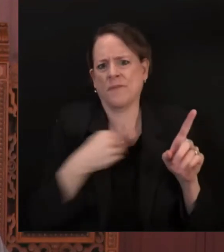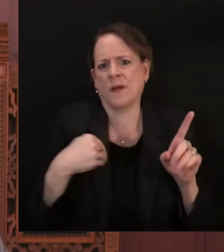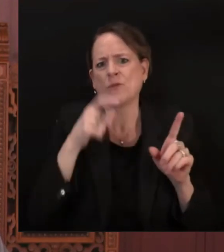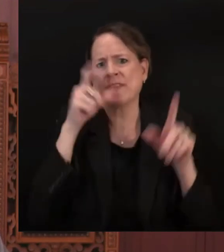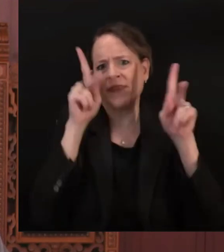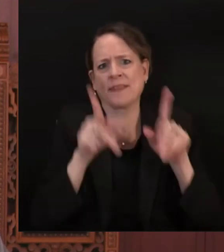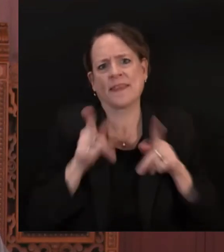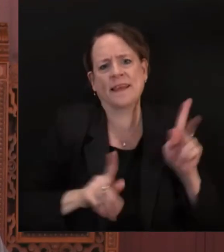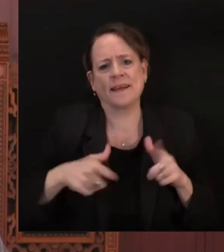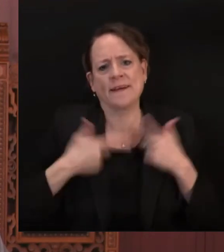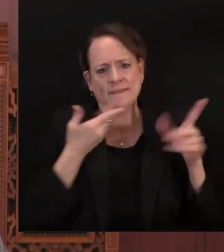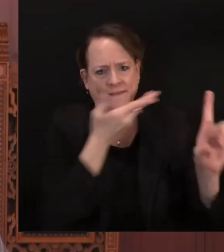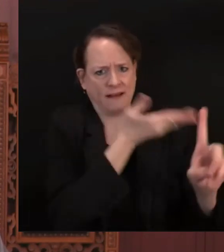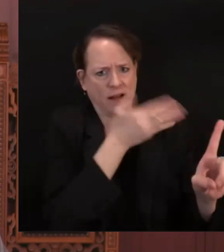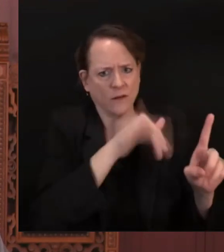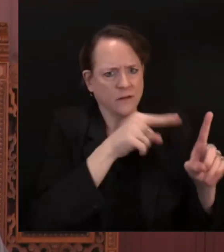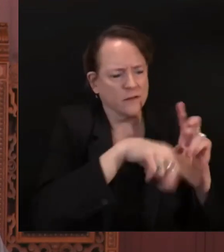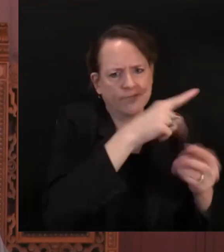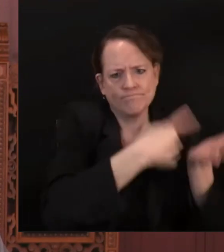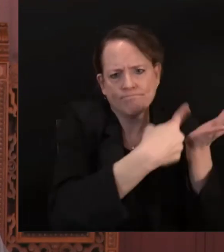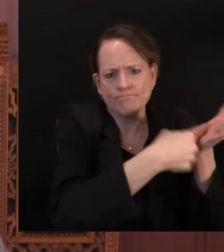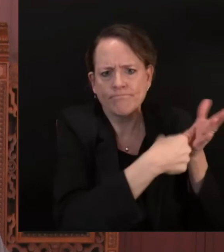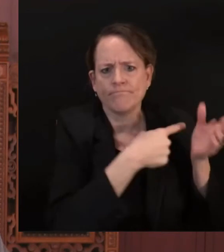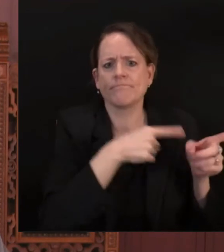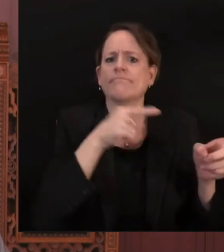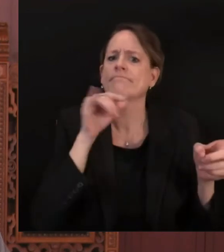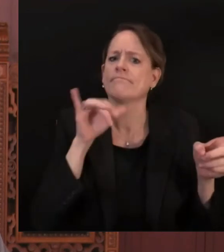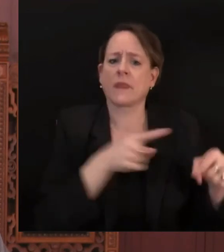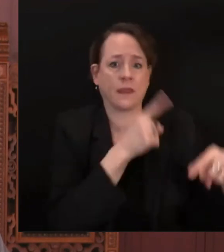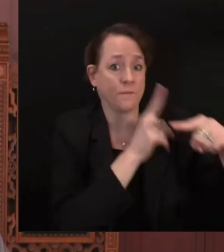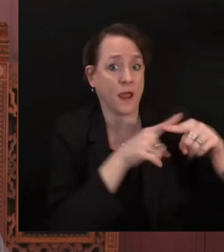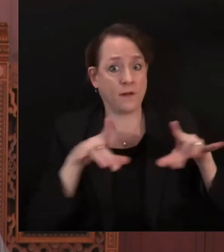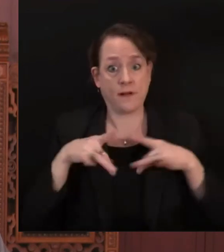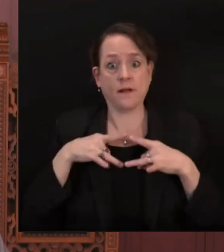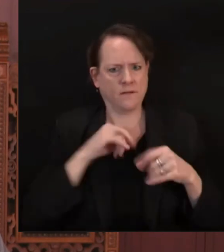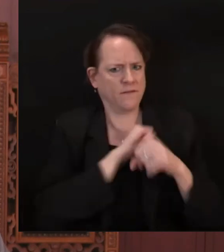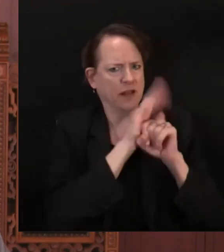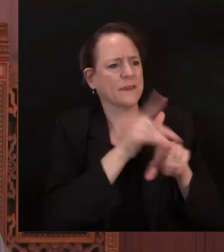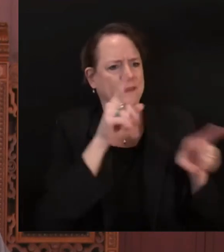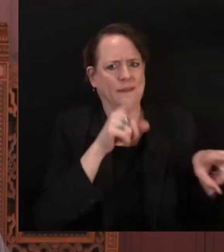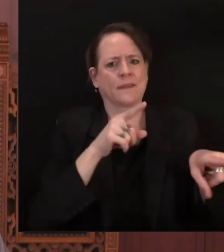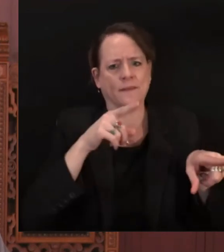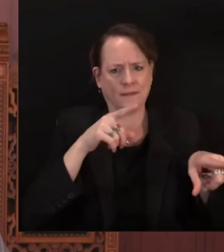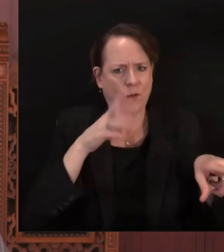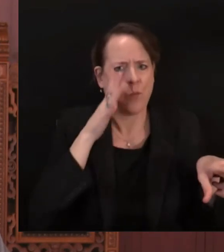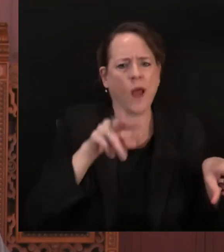that information directly from the public health officers, or at least their interpretation of